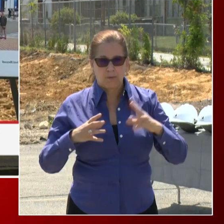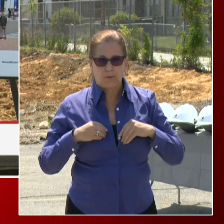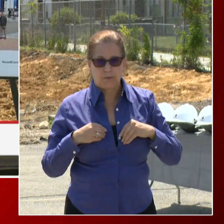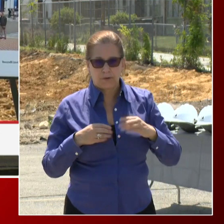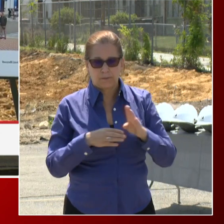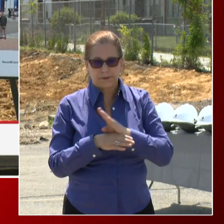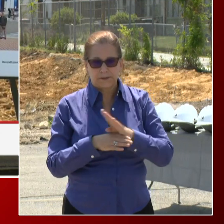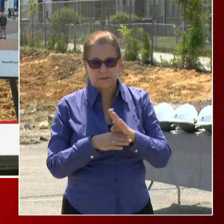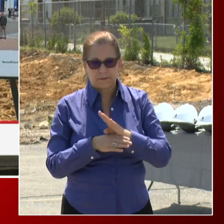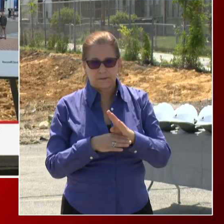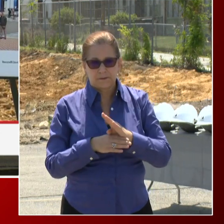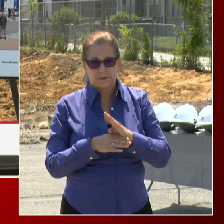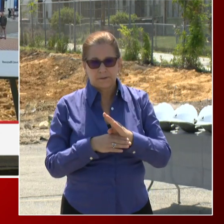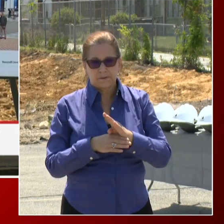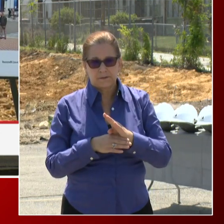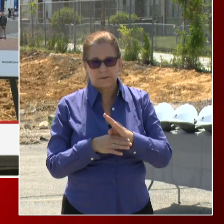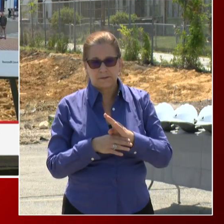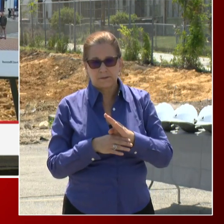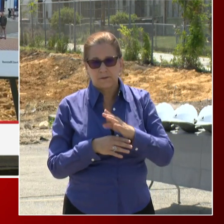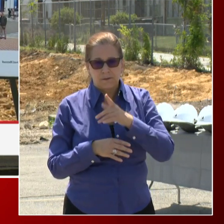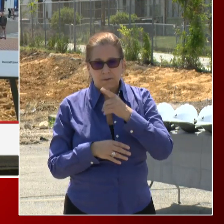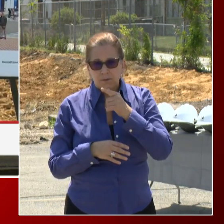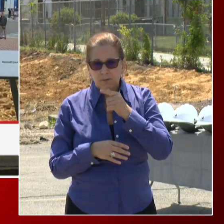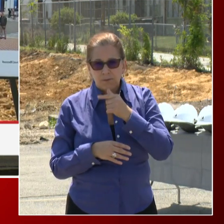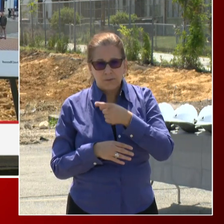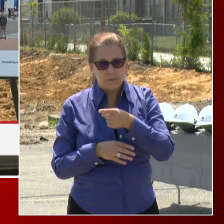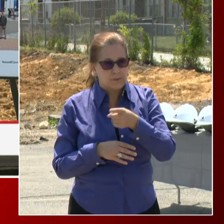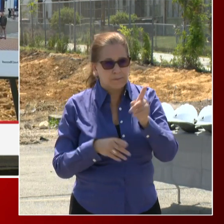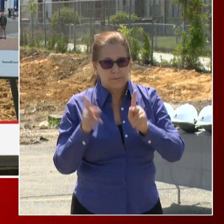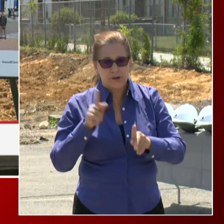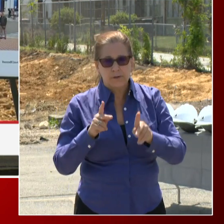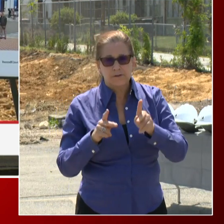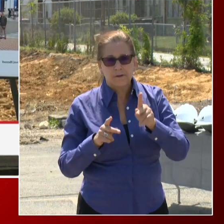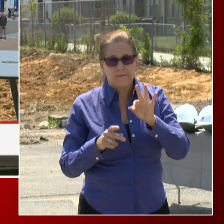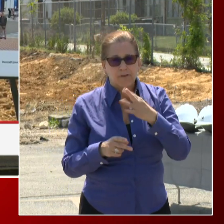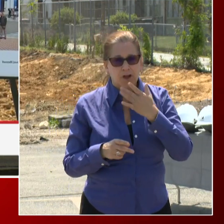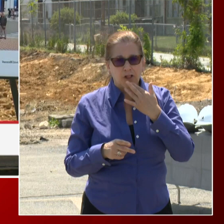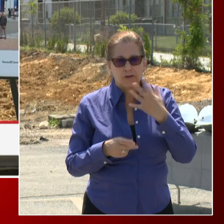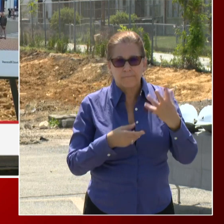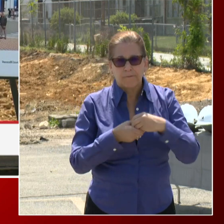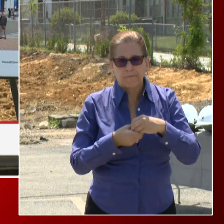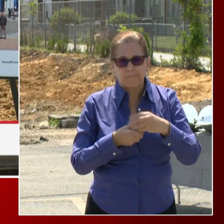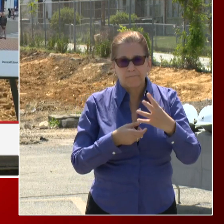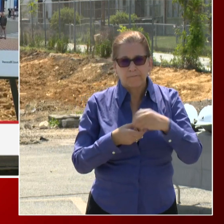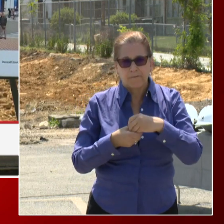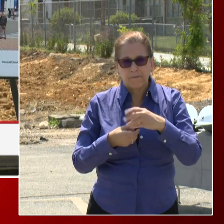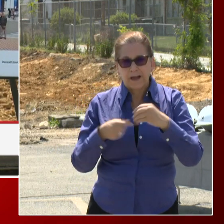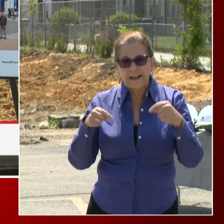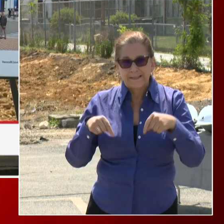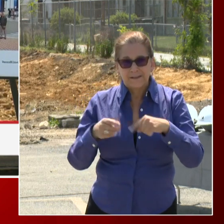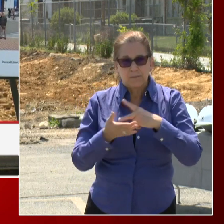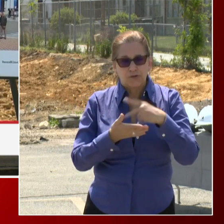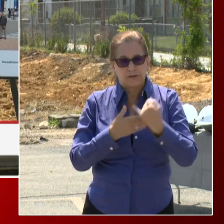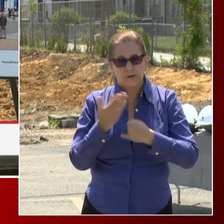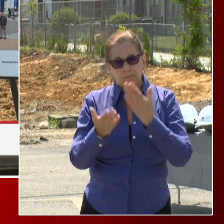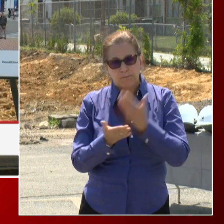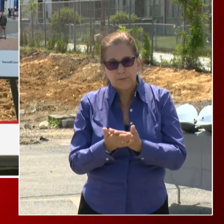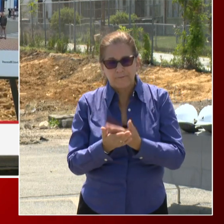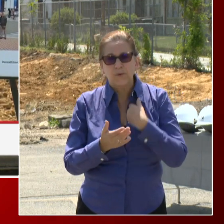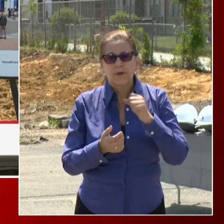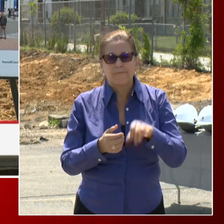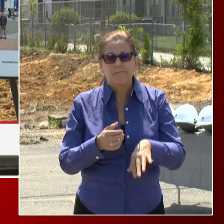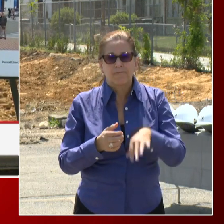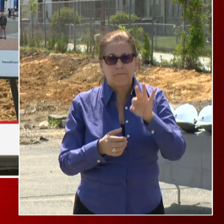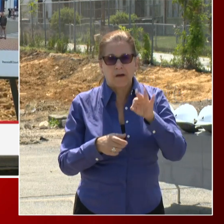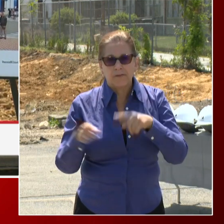estate, this project helps to dispel that myth. I want to express my sincerest gratitude to all